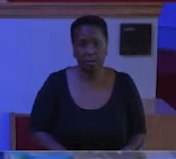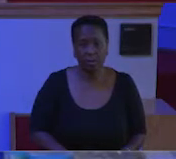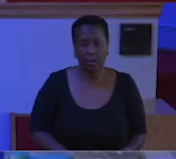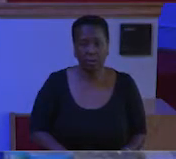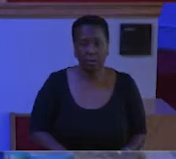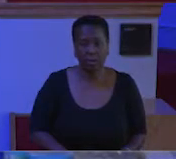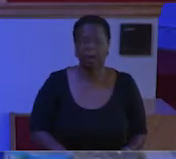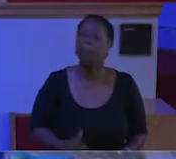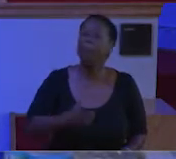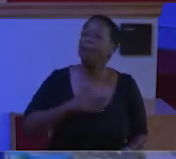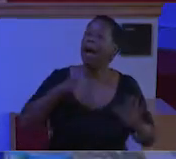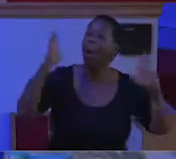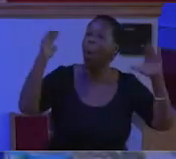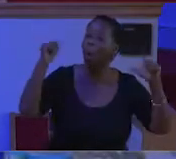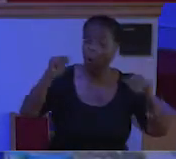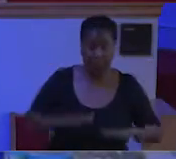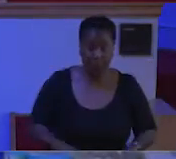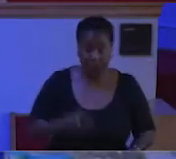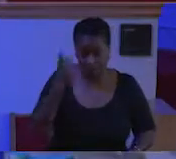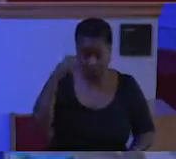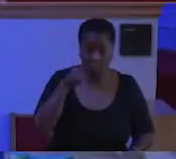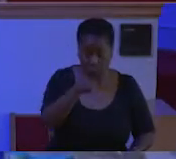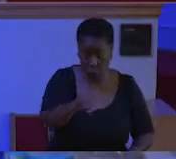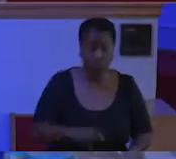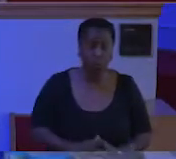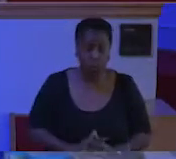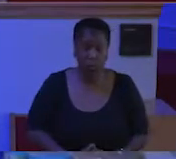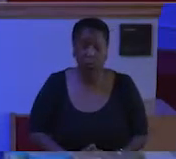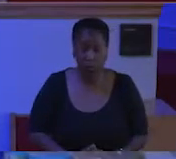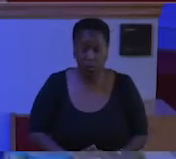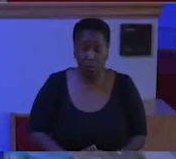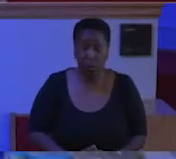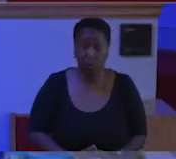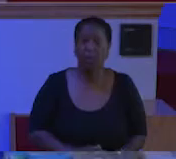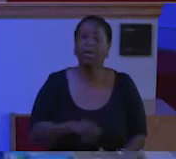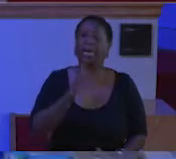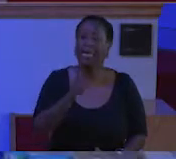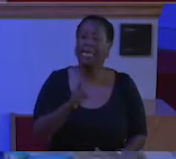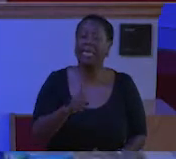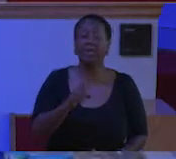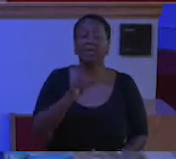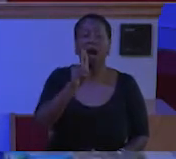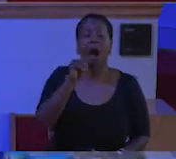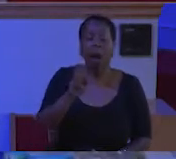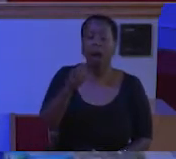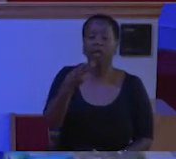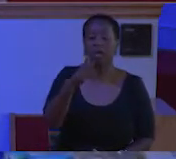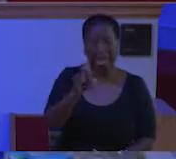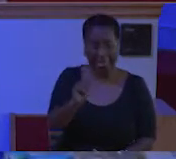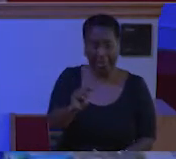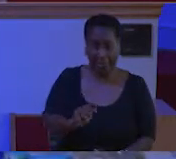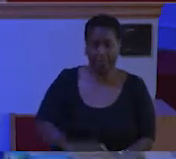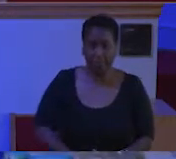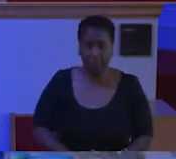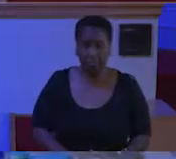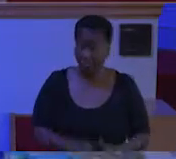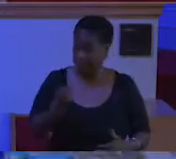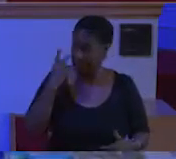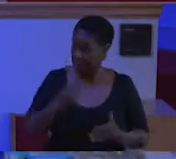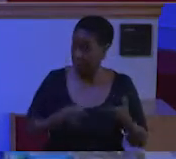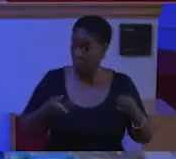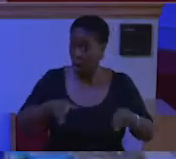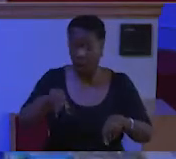My hope for you is unshaken. You see, what